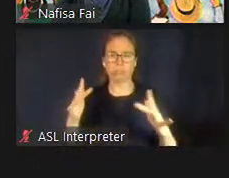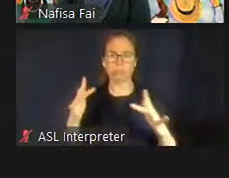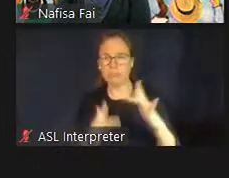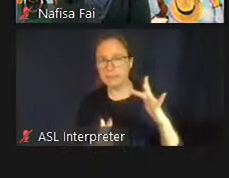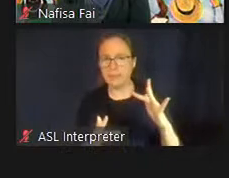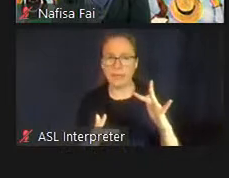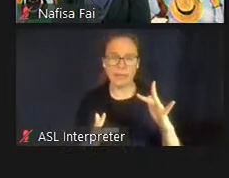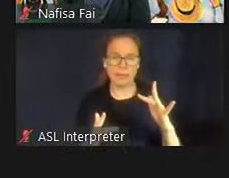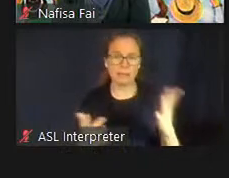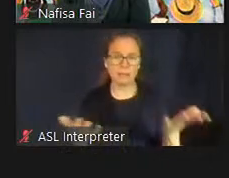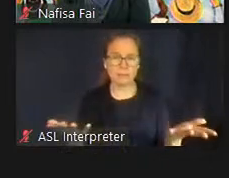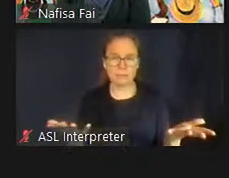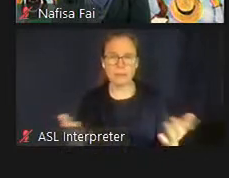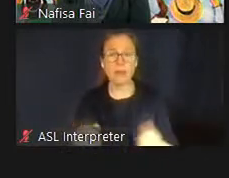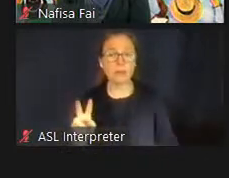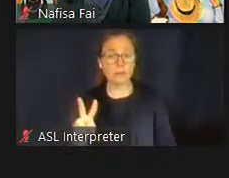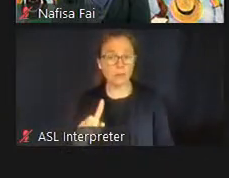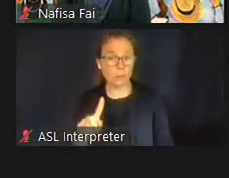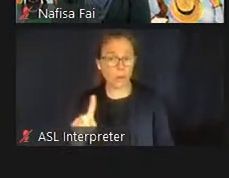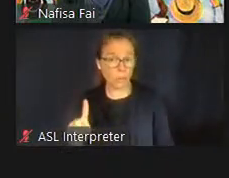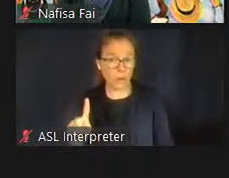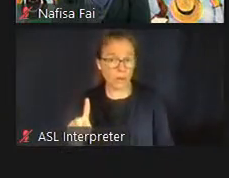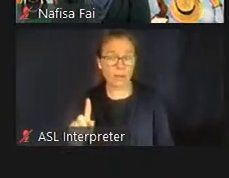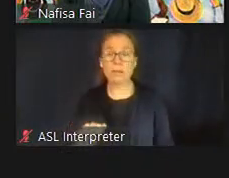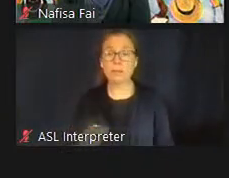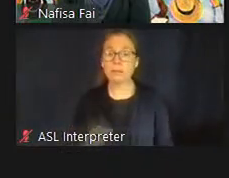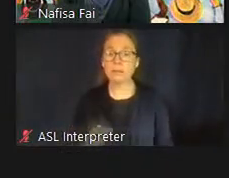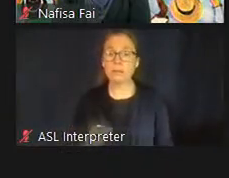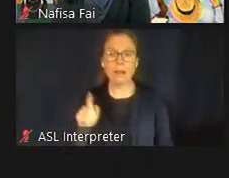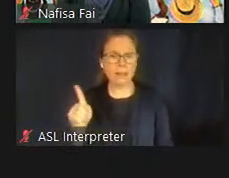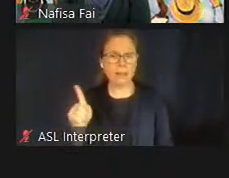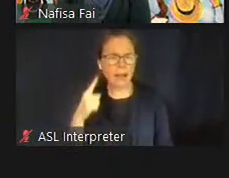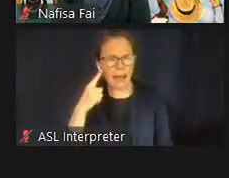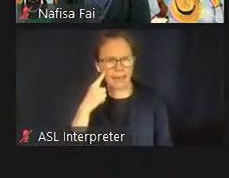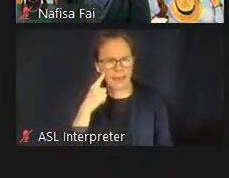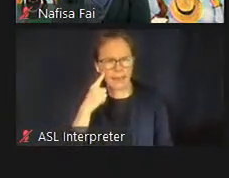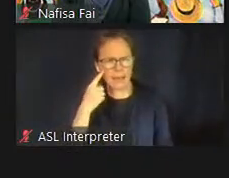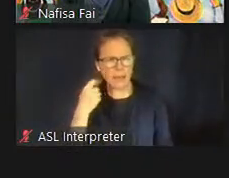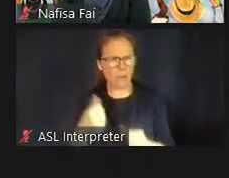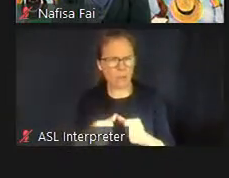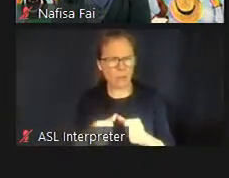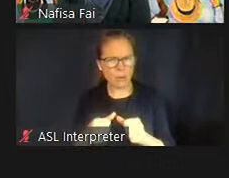think that the 211 system emerged out of the old